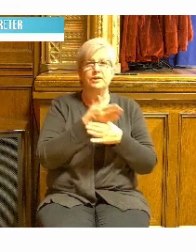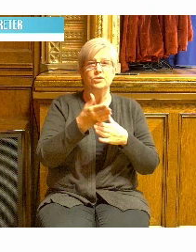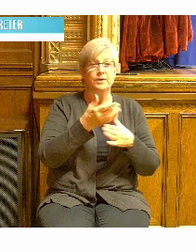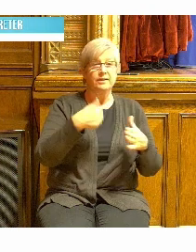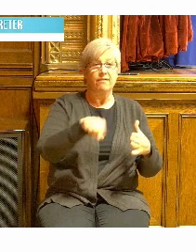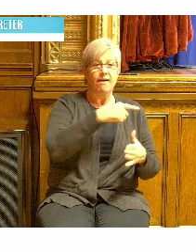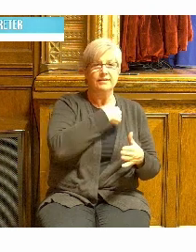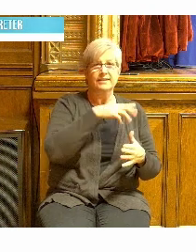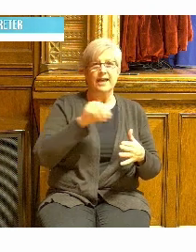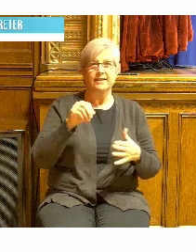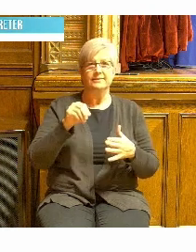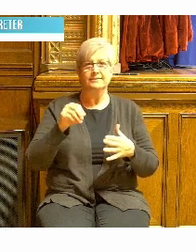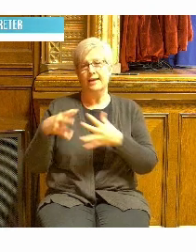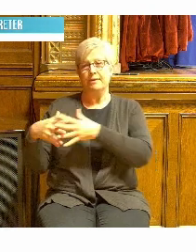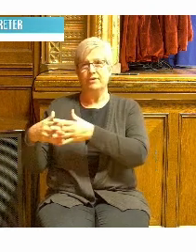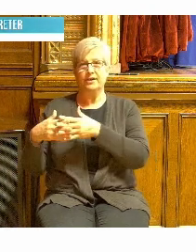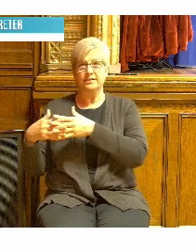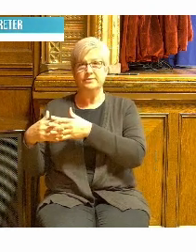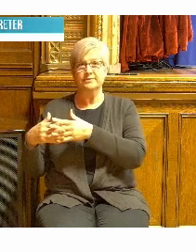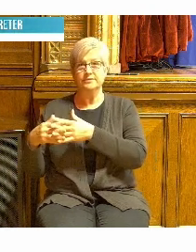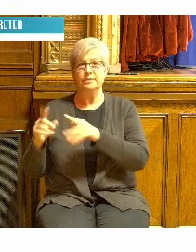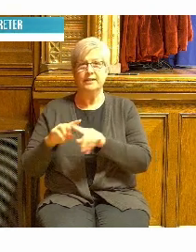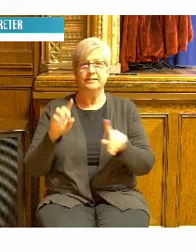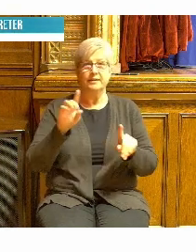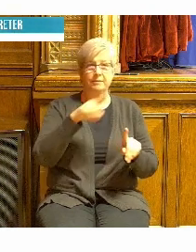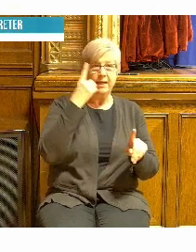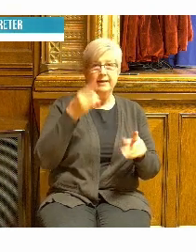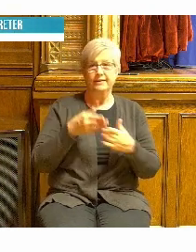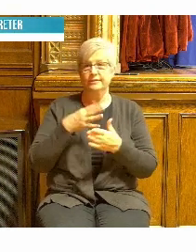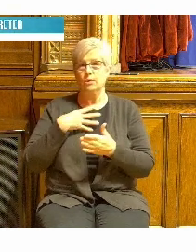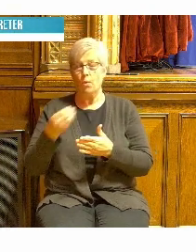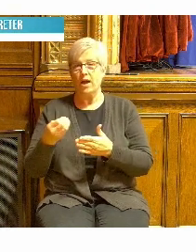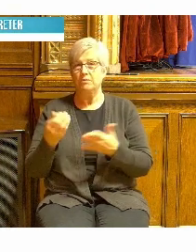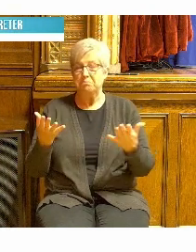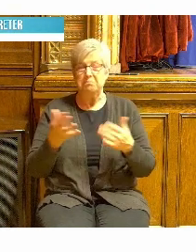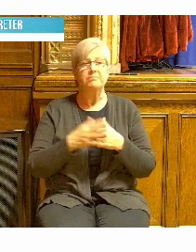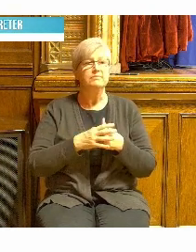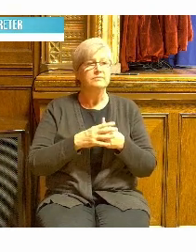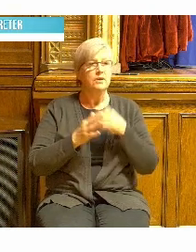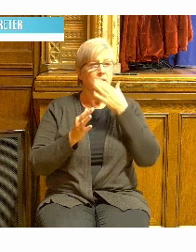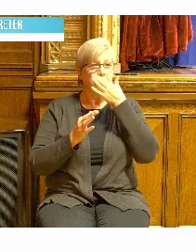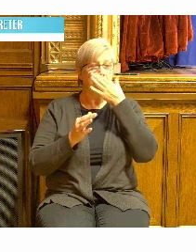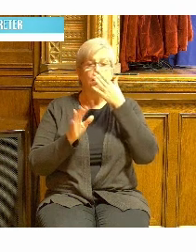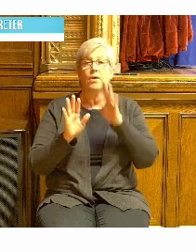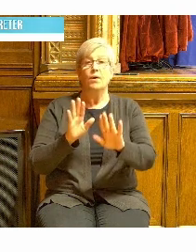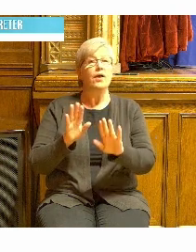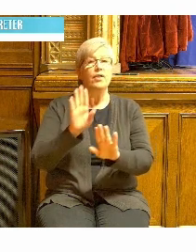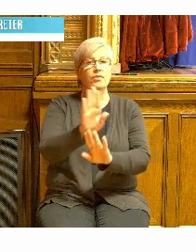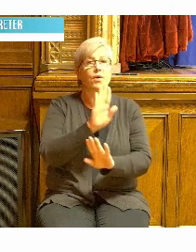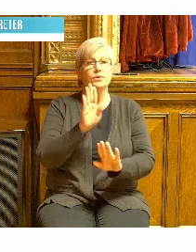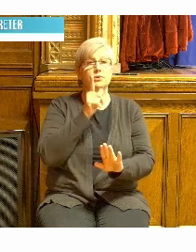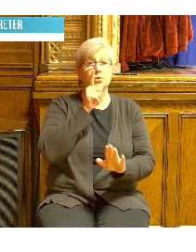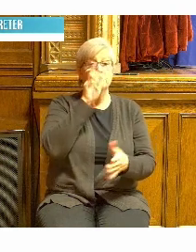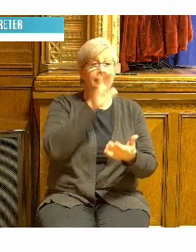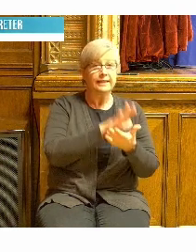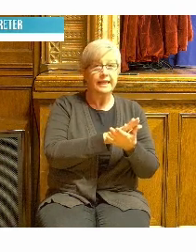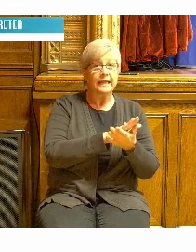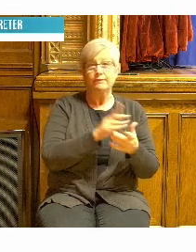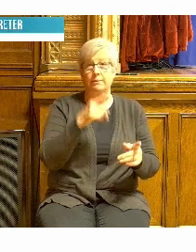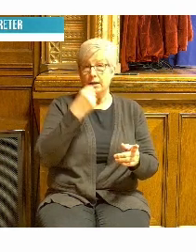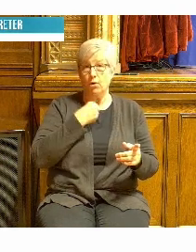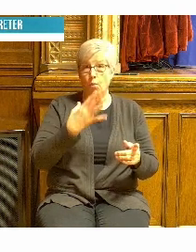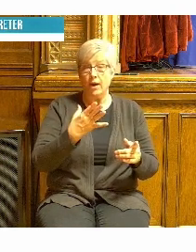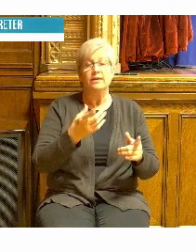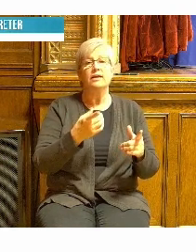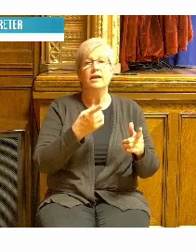America, right? Black people against white people, or those who don't believe in it, whether they black or white,